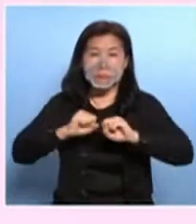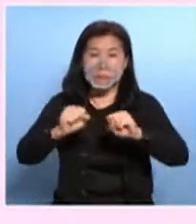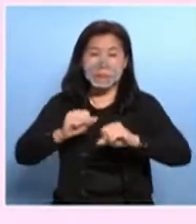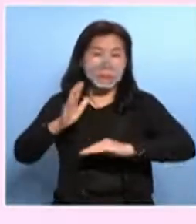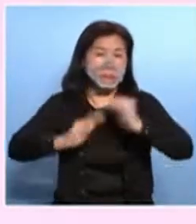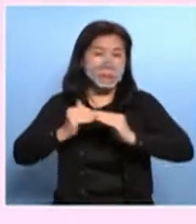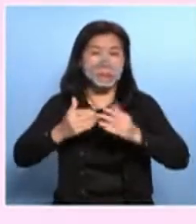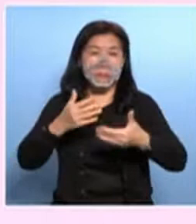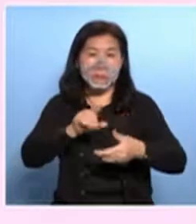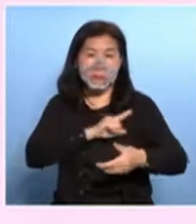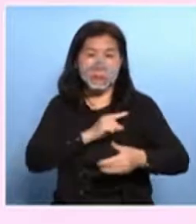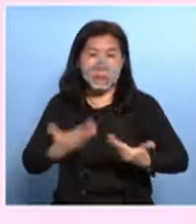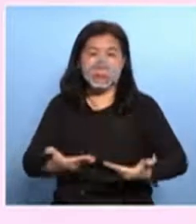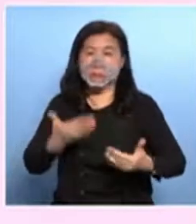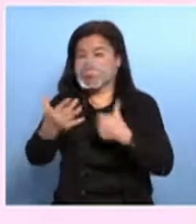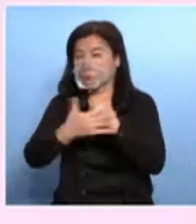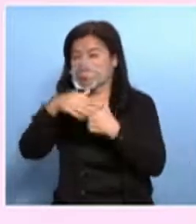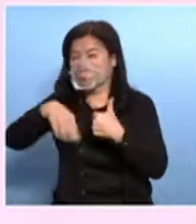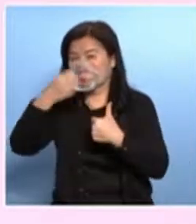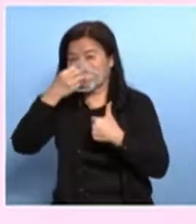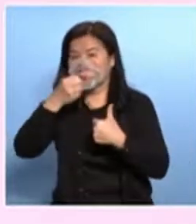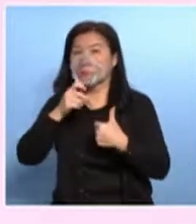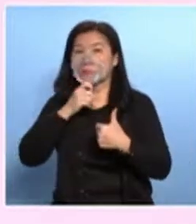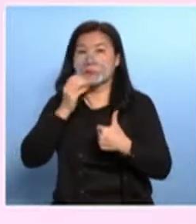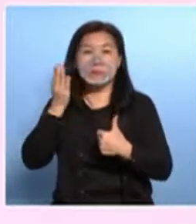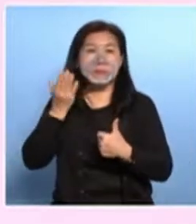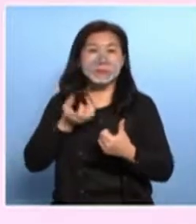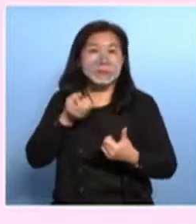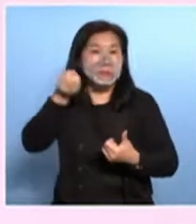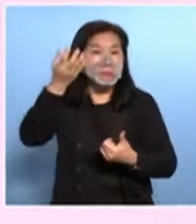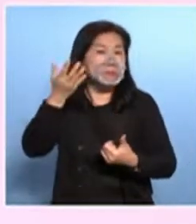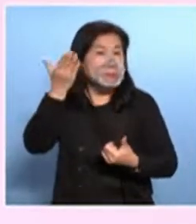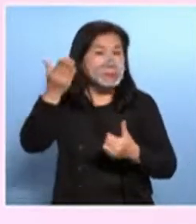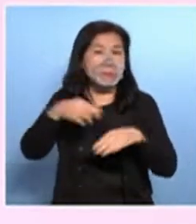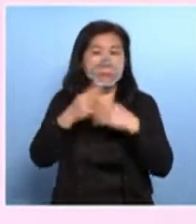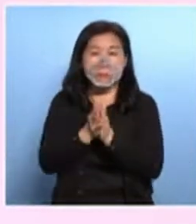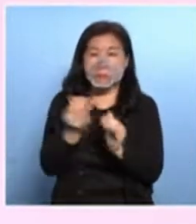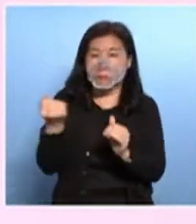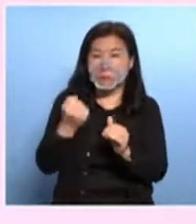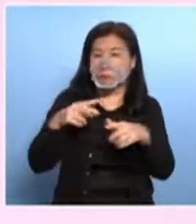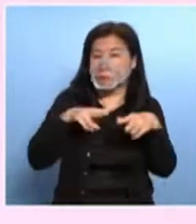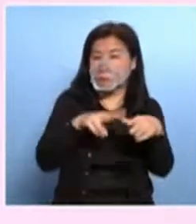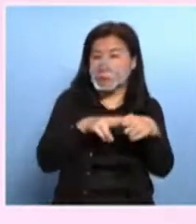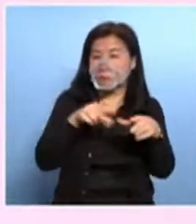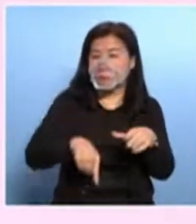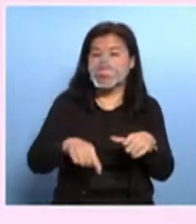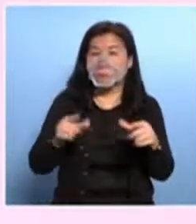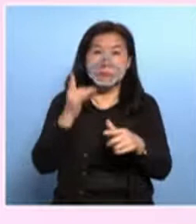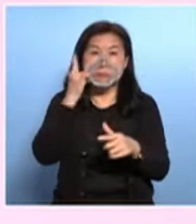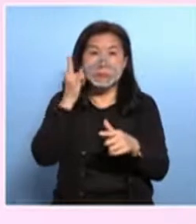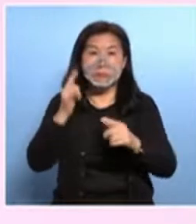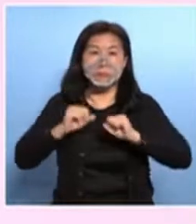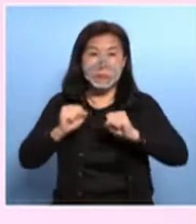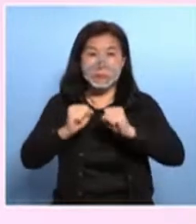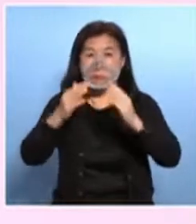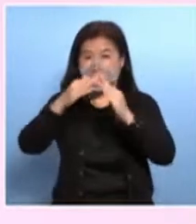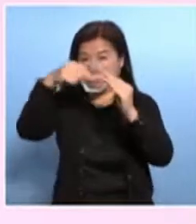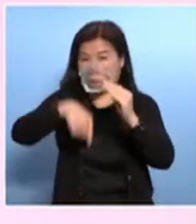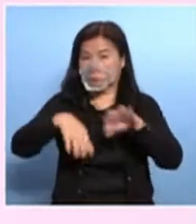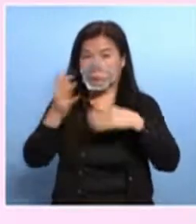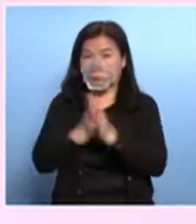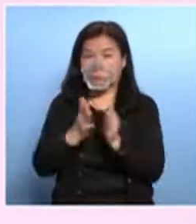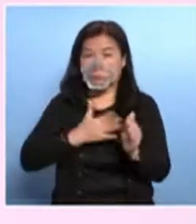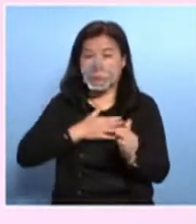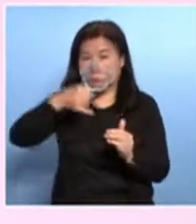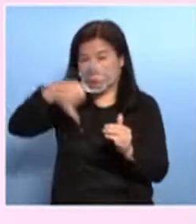international sports events last year, and I hope more young people in Hong Kong will pursue a career in sports, develop their potential, and bring glory to Hong Kong.